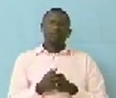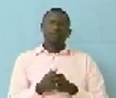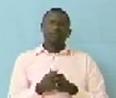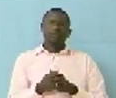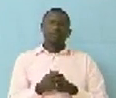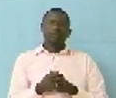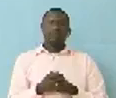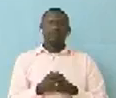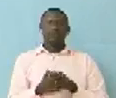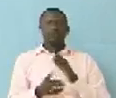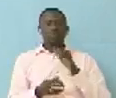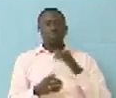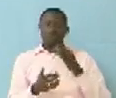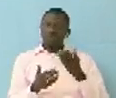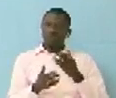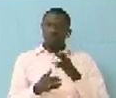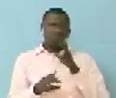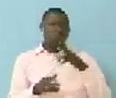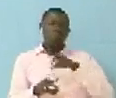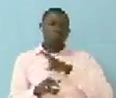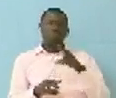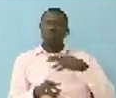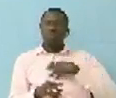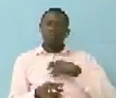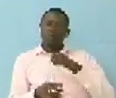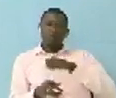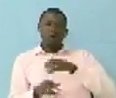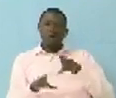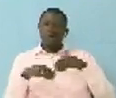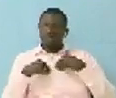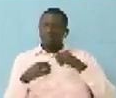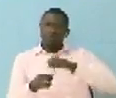just mere denial?